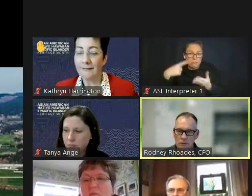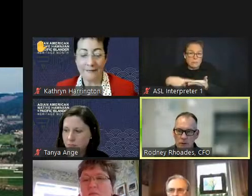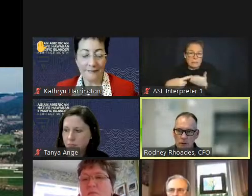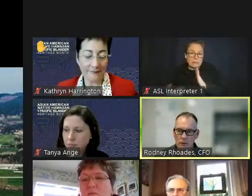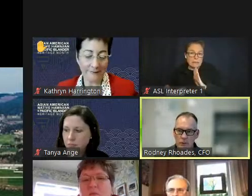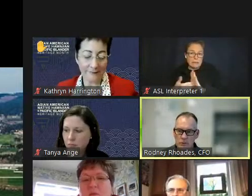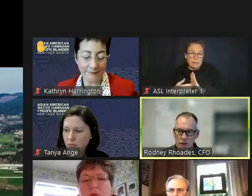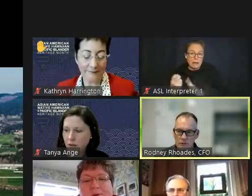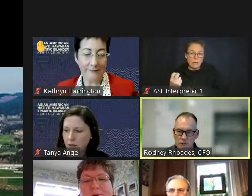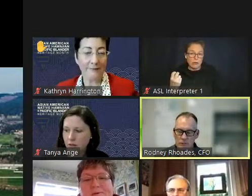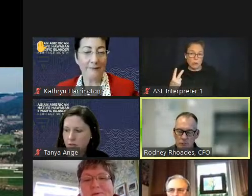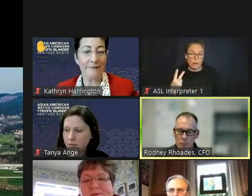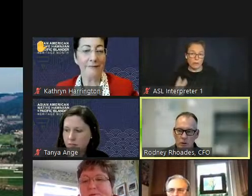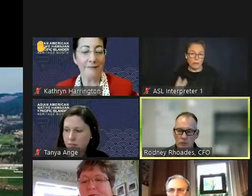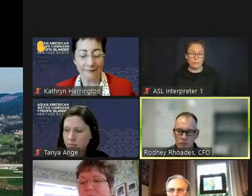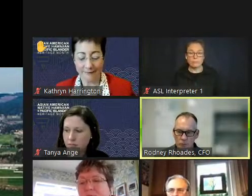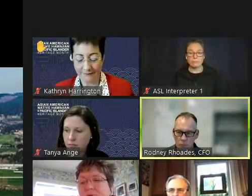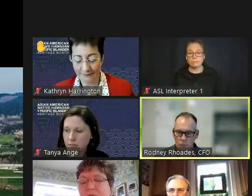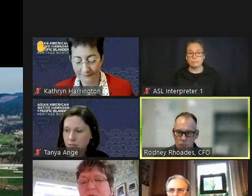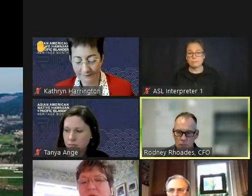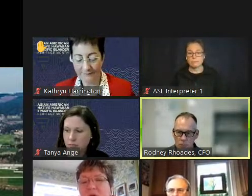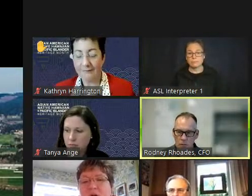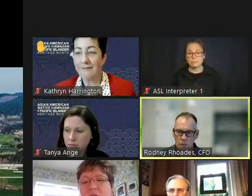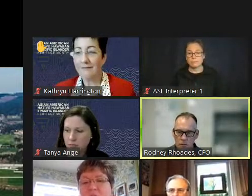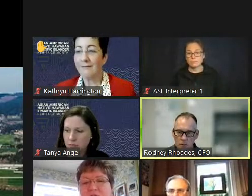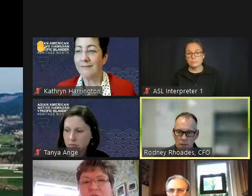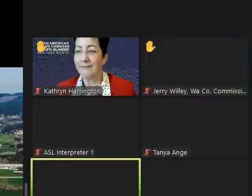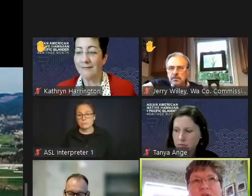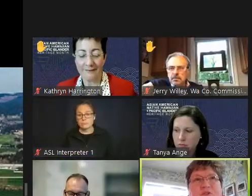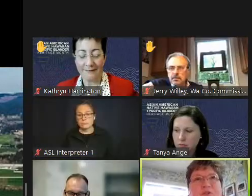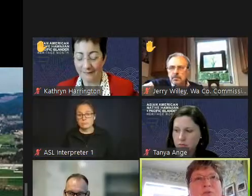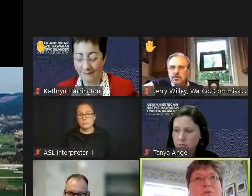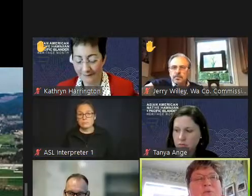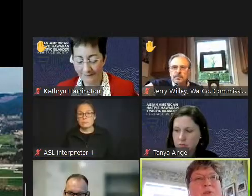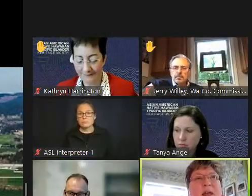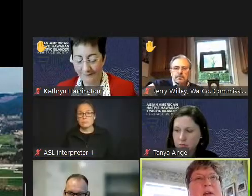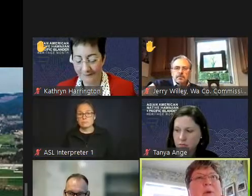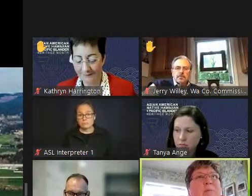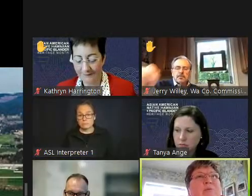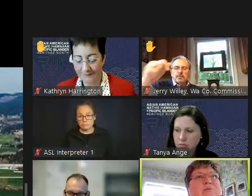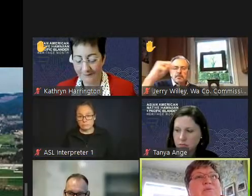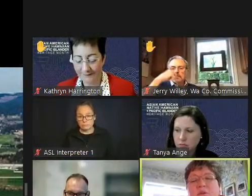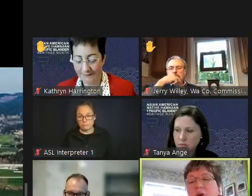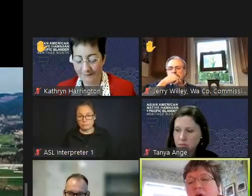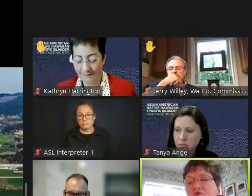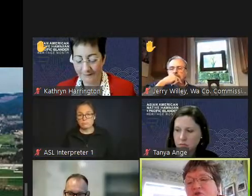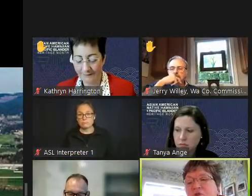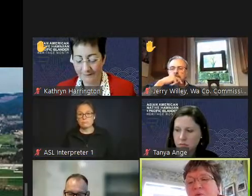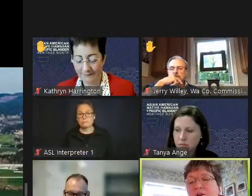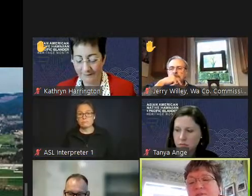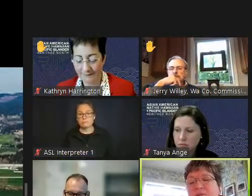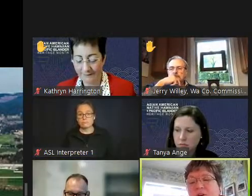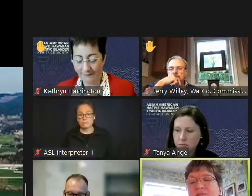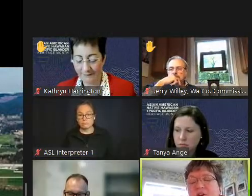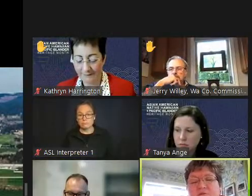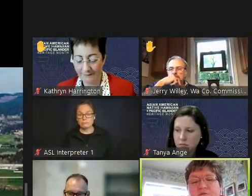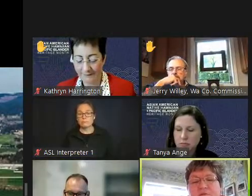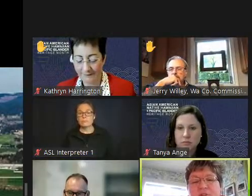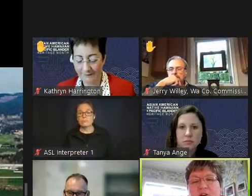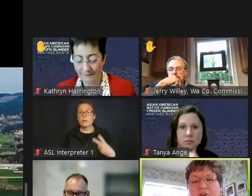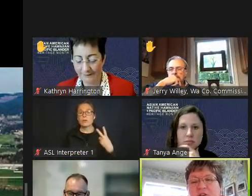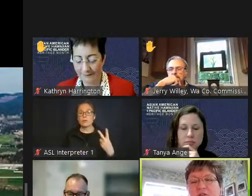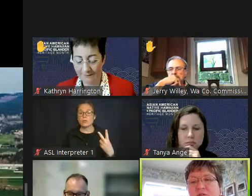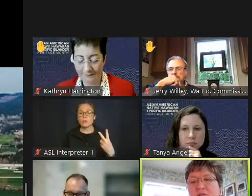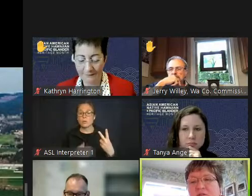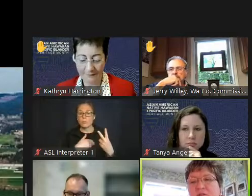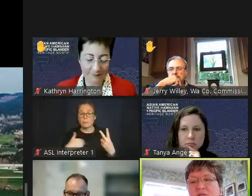meet Thursday evening for part 2? So the 2 lay members are Joe, Ross, and myself. Is